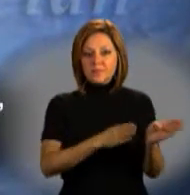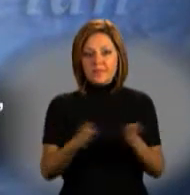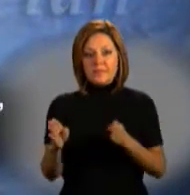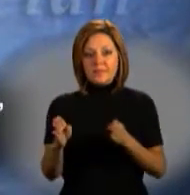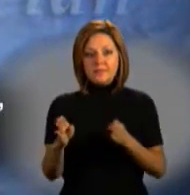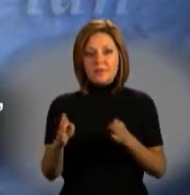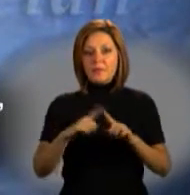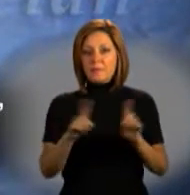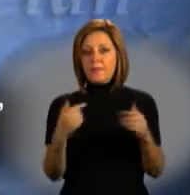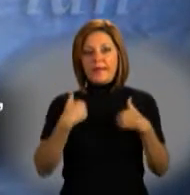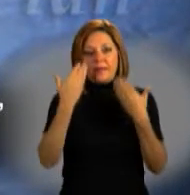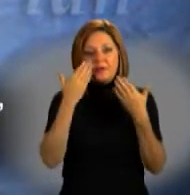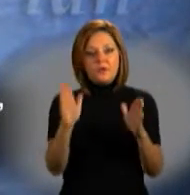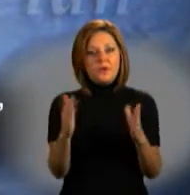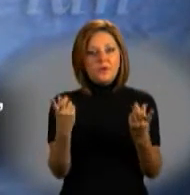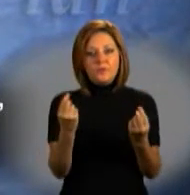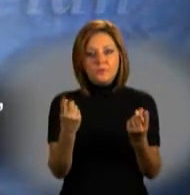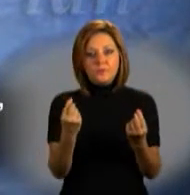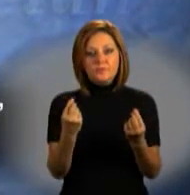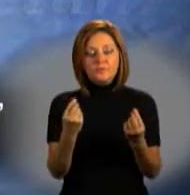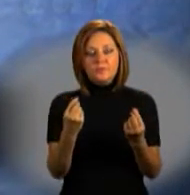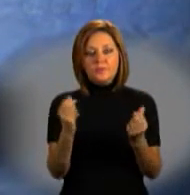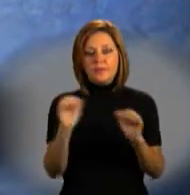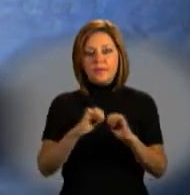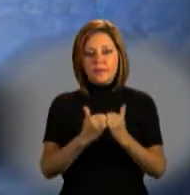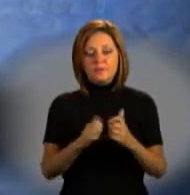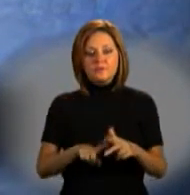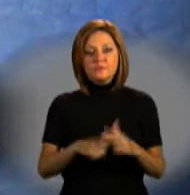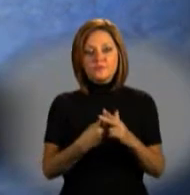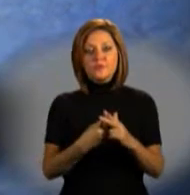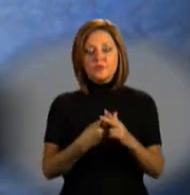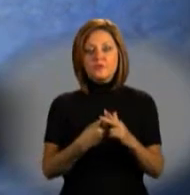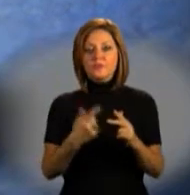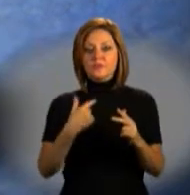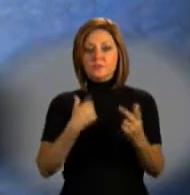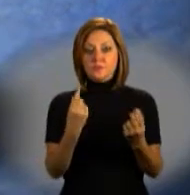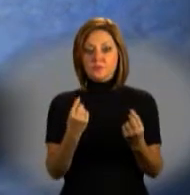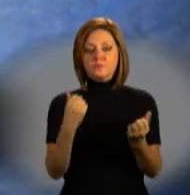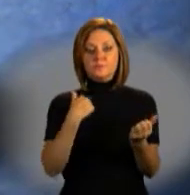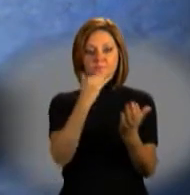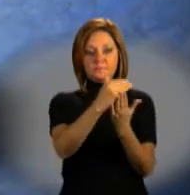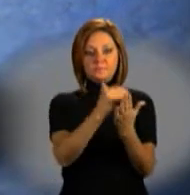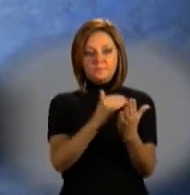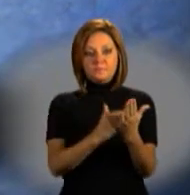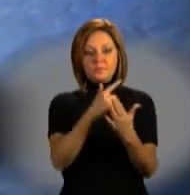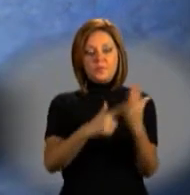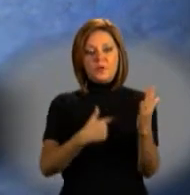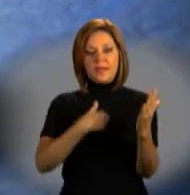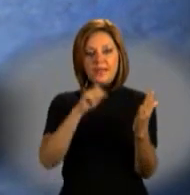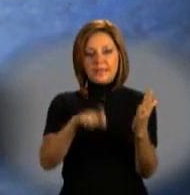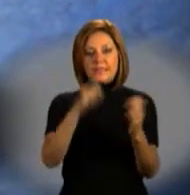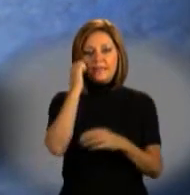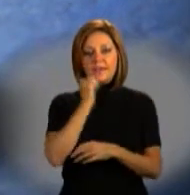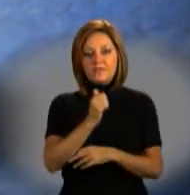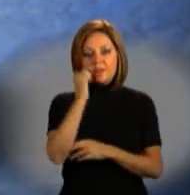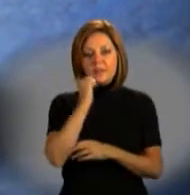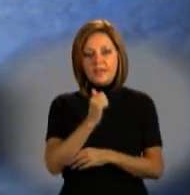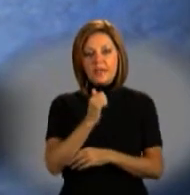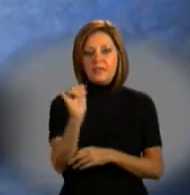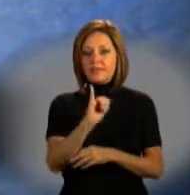plan, but I didn't know where to start. So I began by making a list of things I need every